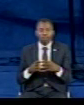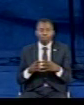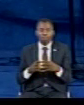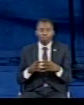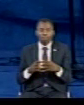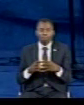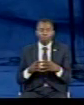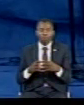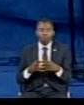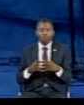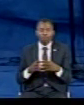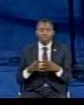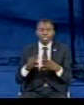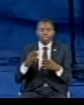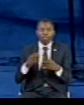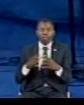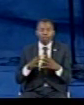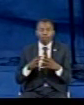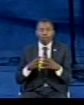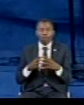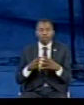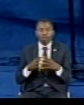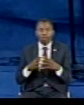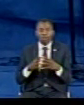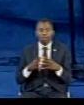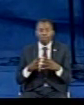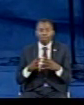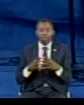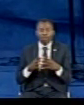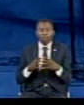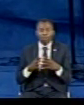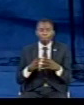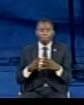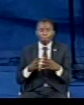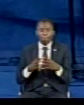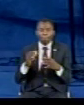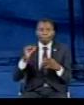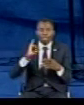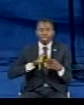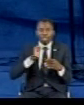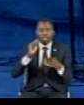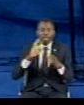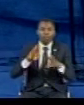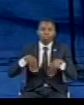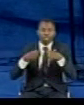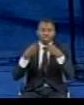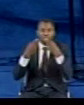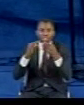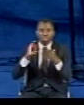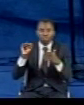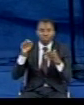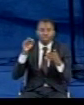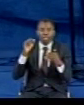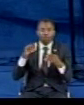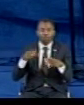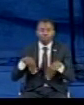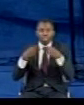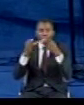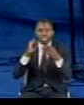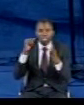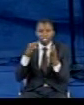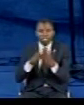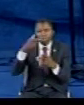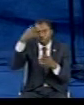a case that I am very, very familiar with. And I am presenting this because this can only